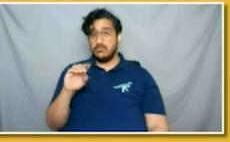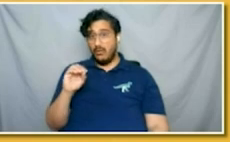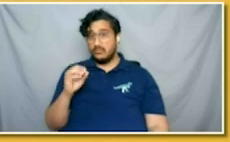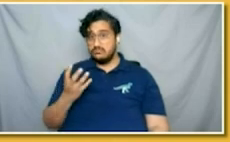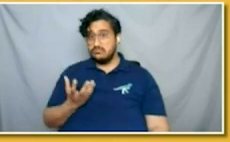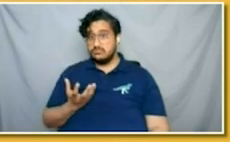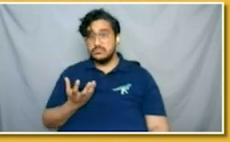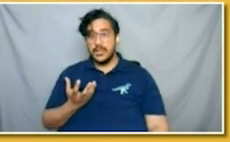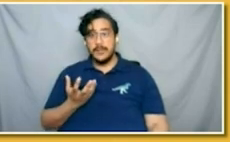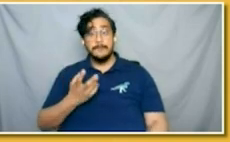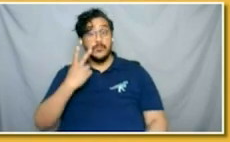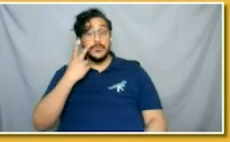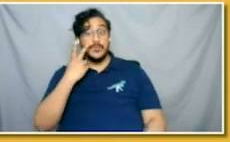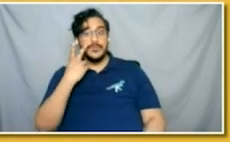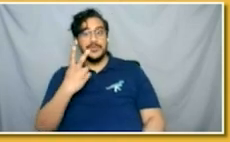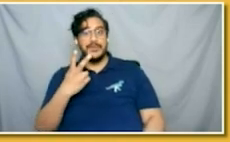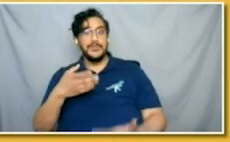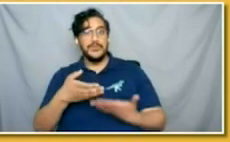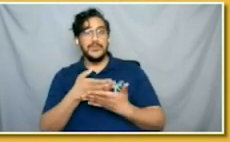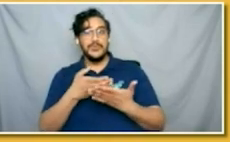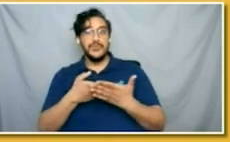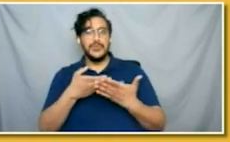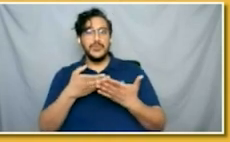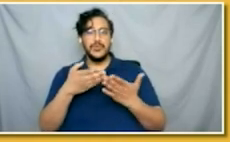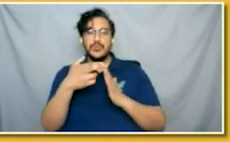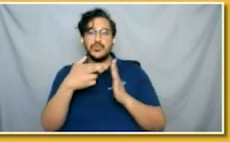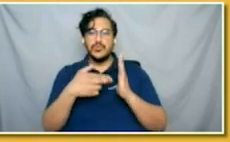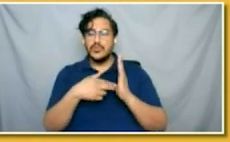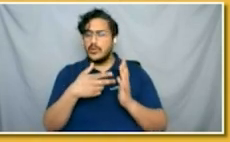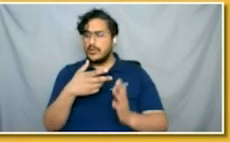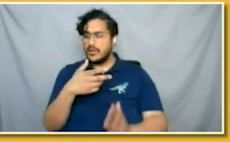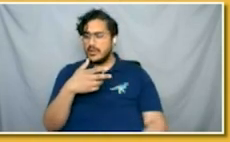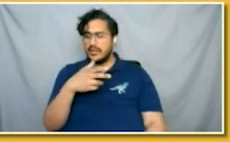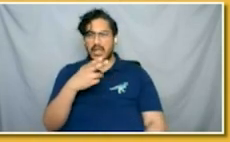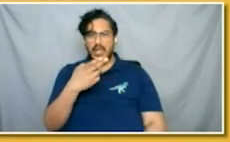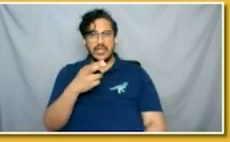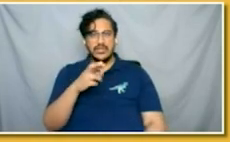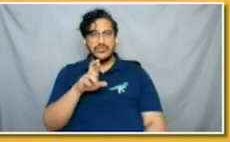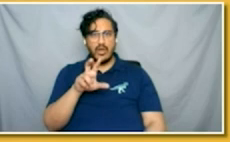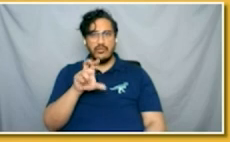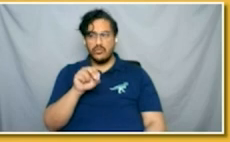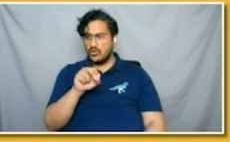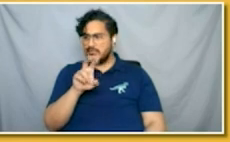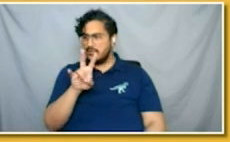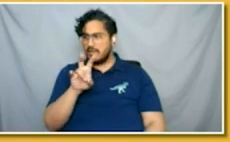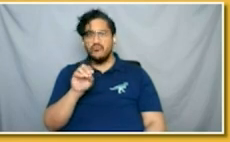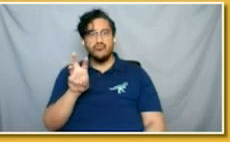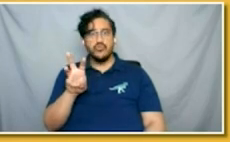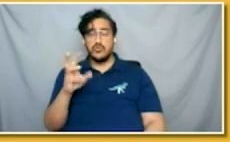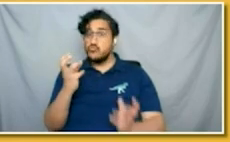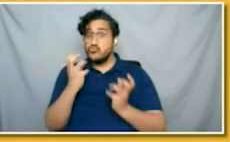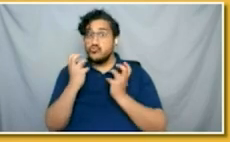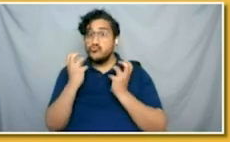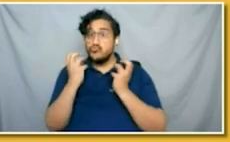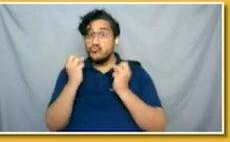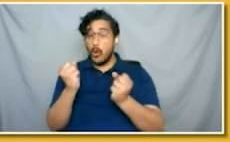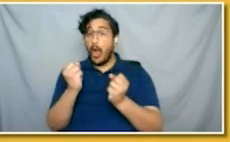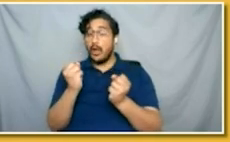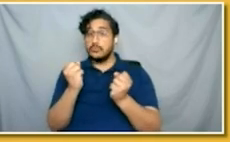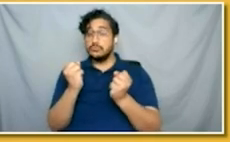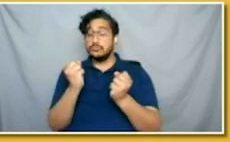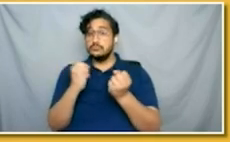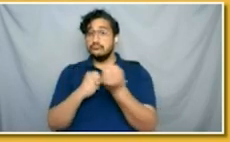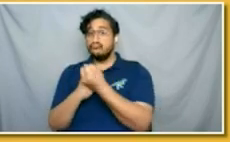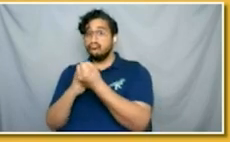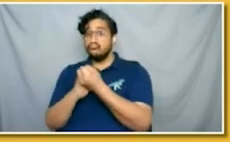that HR 3706, you know, there's strong bipartisan support to get rid of the PAEA, and